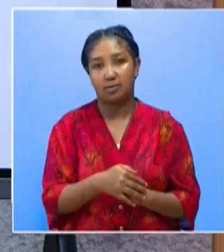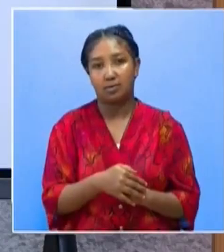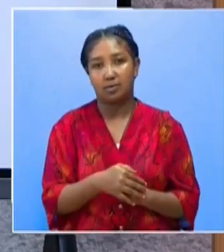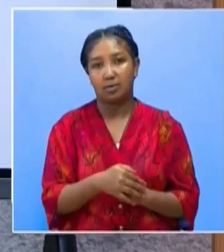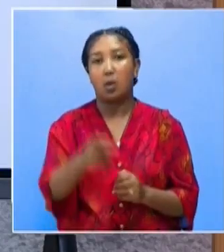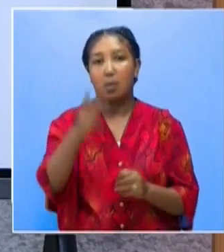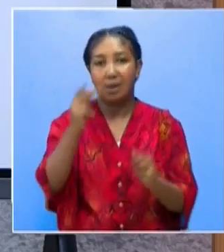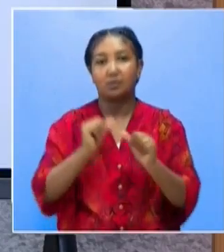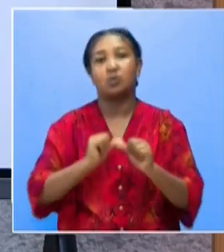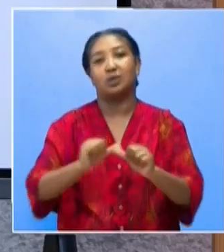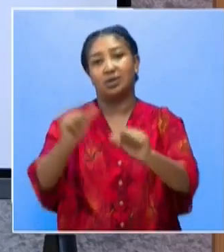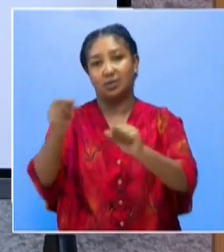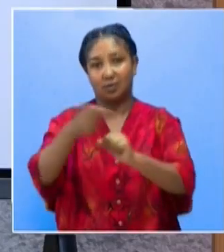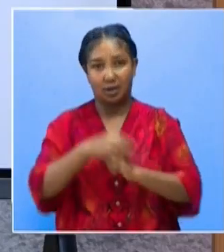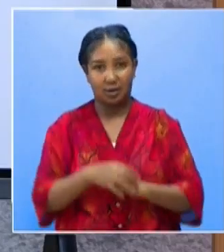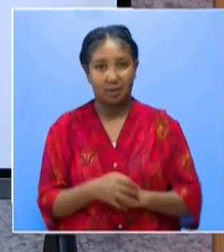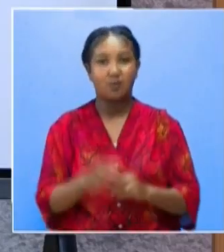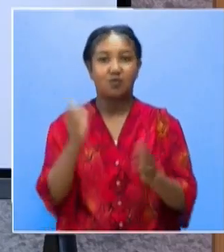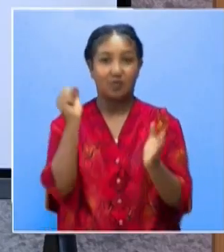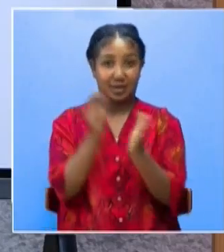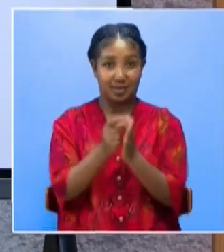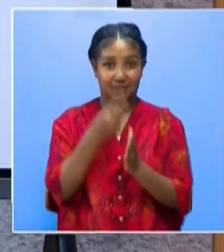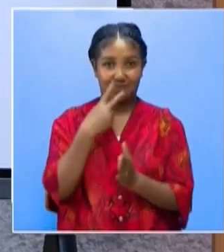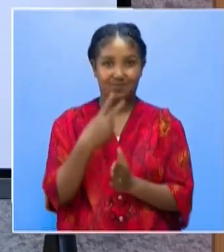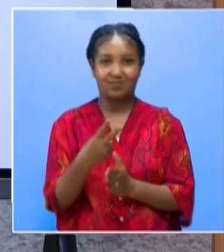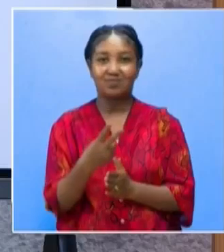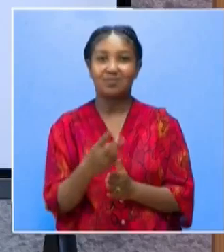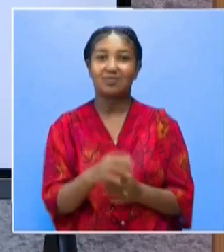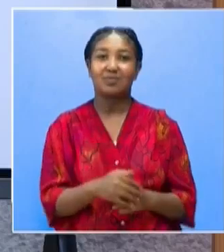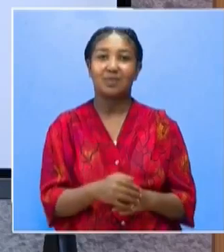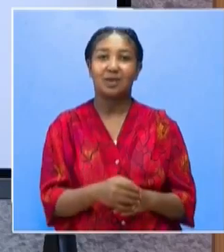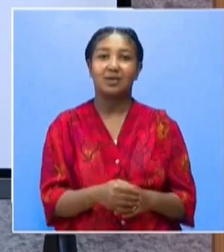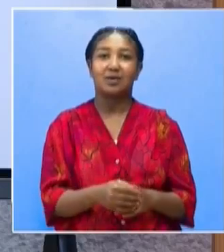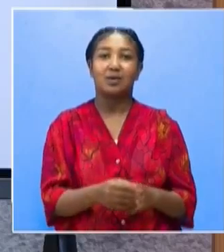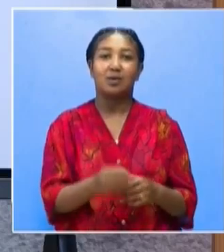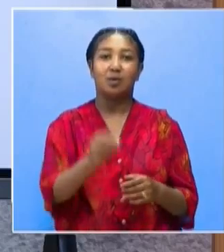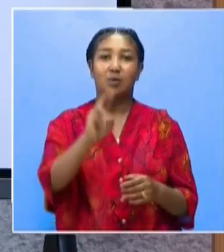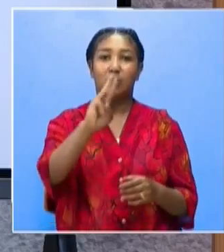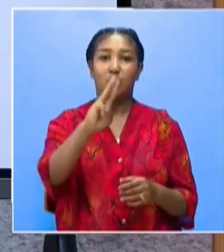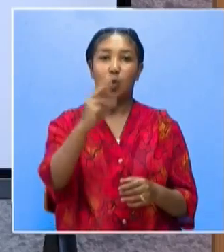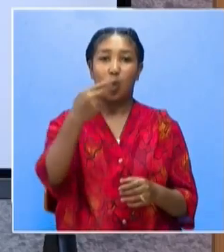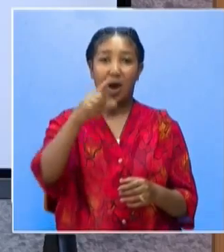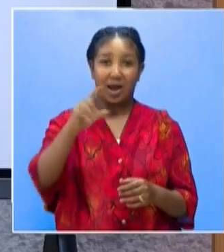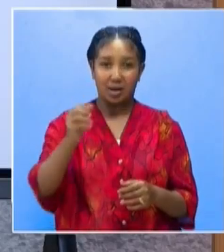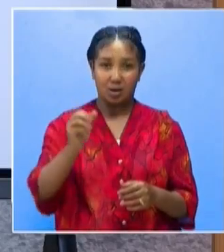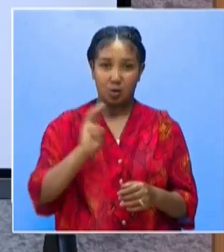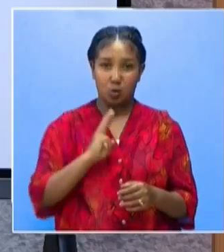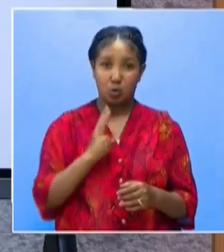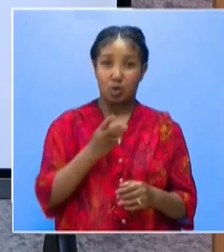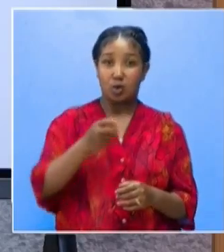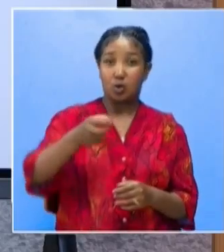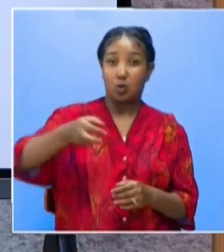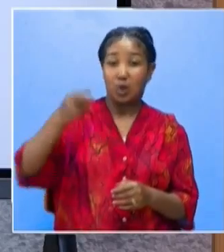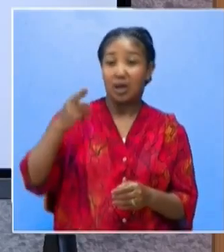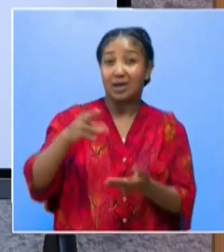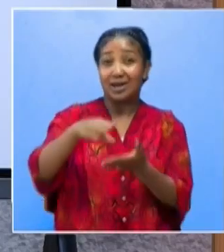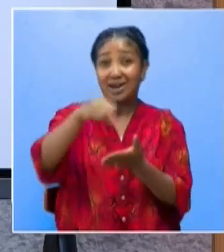past continuous tense. For example here, while we were learning